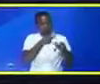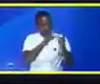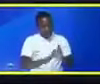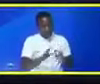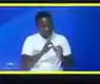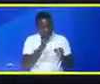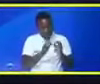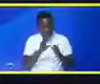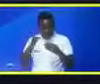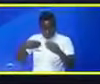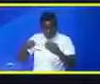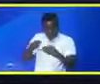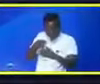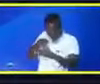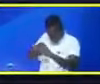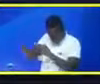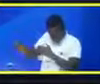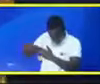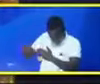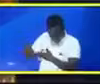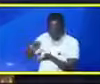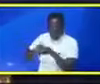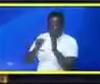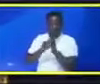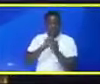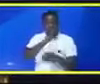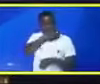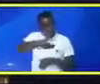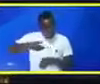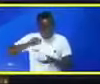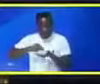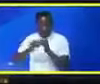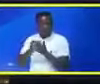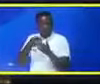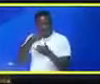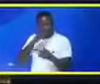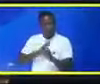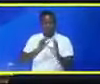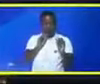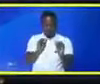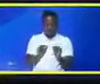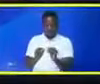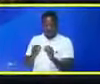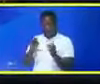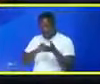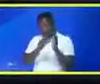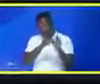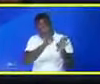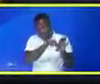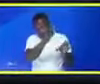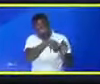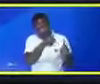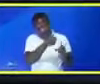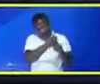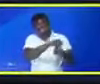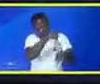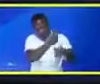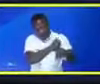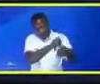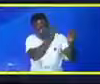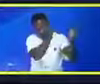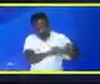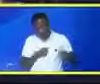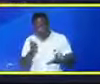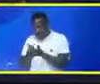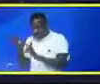not follow the door. Are we together now? Doors are authorized systems for access.